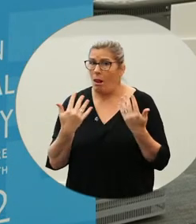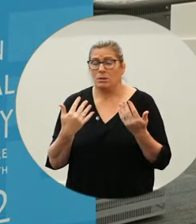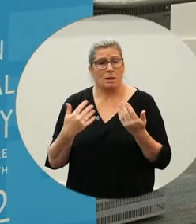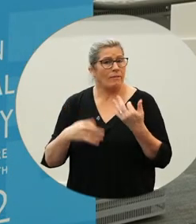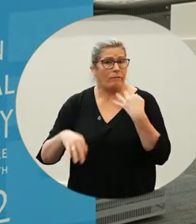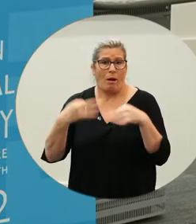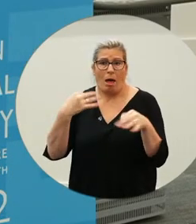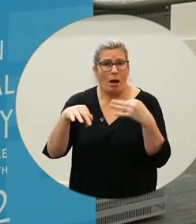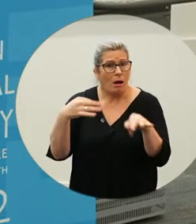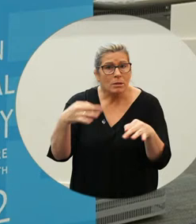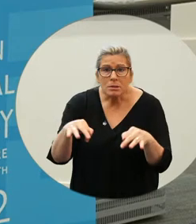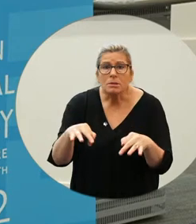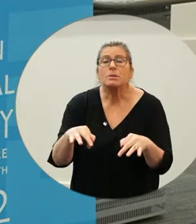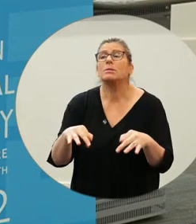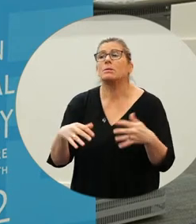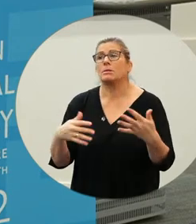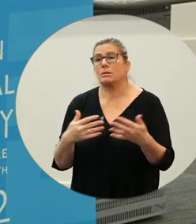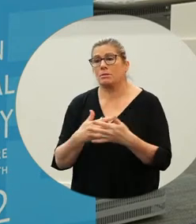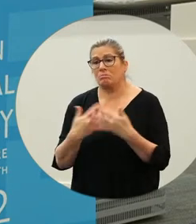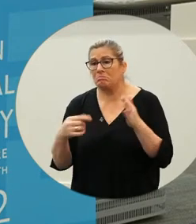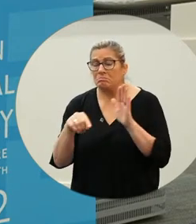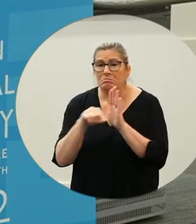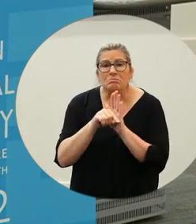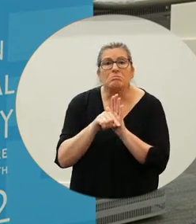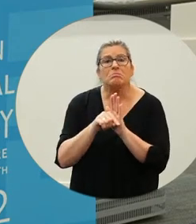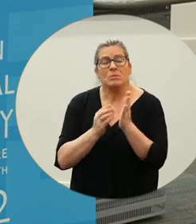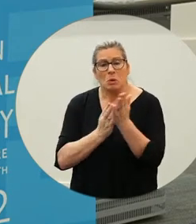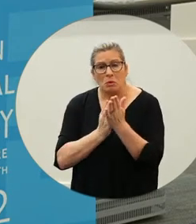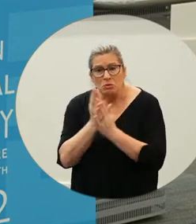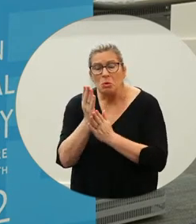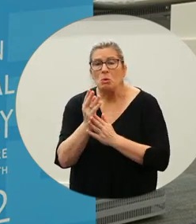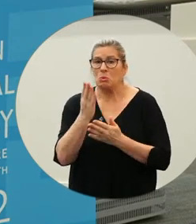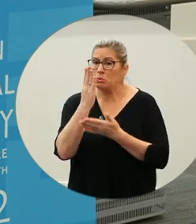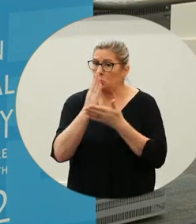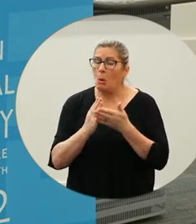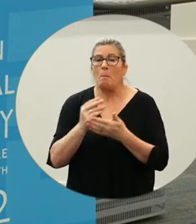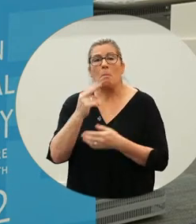ways. It has gone through its nightmares.